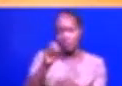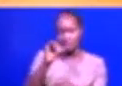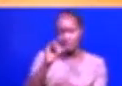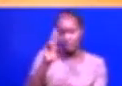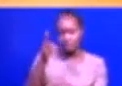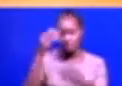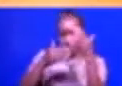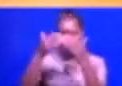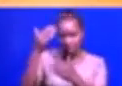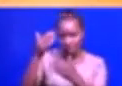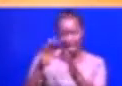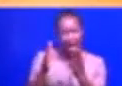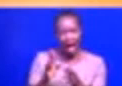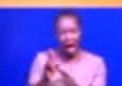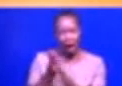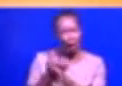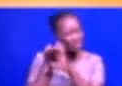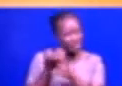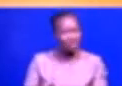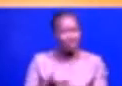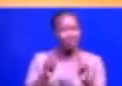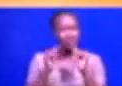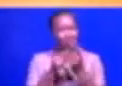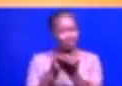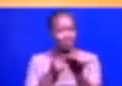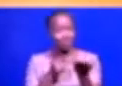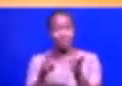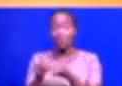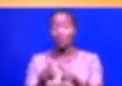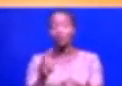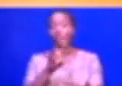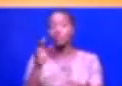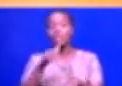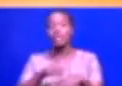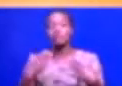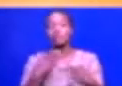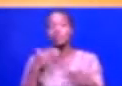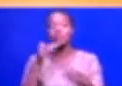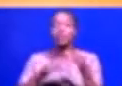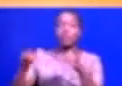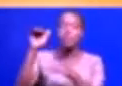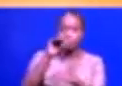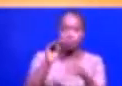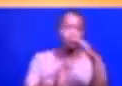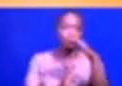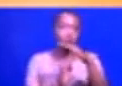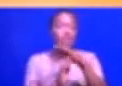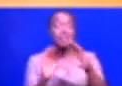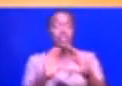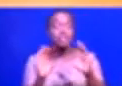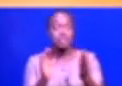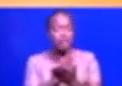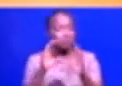How tough is this league? Because this, you're also looking at people who want to go to the top, and some of these clubs have been at the top and